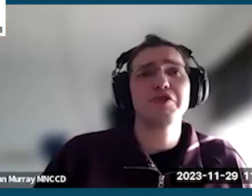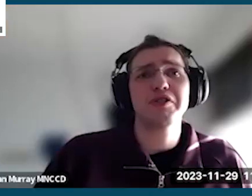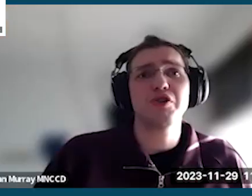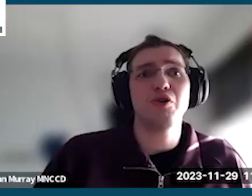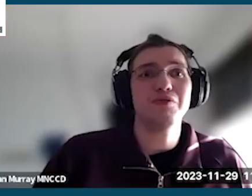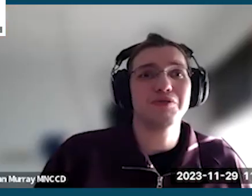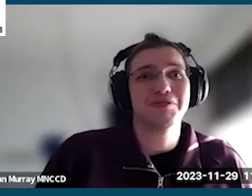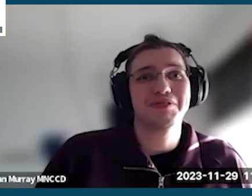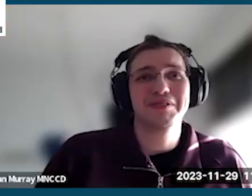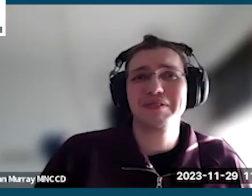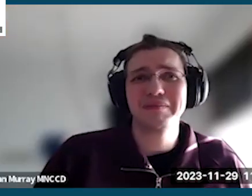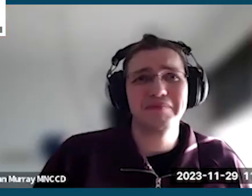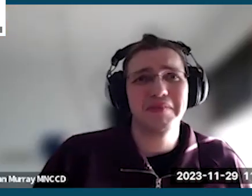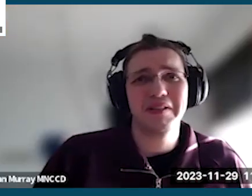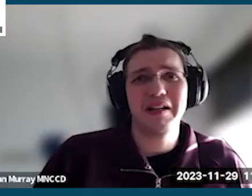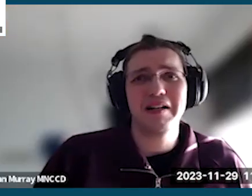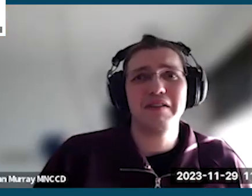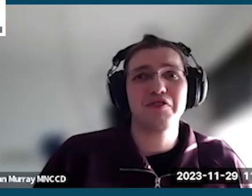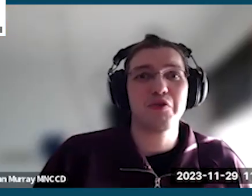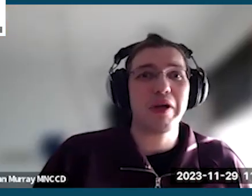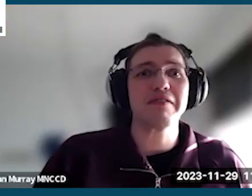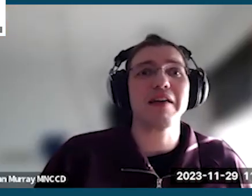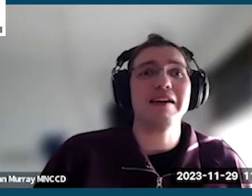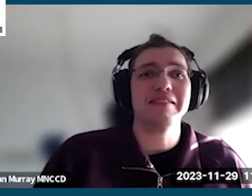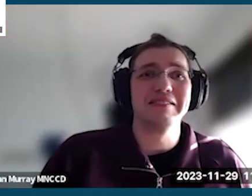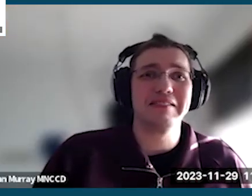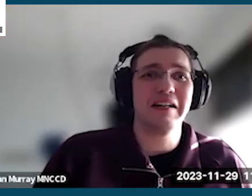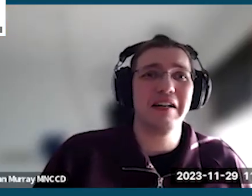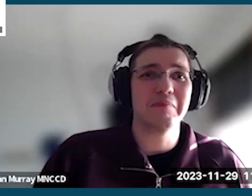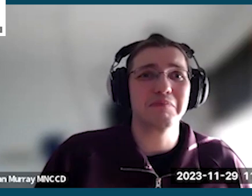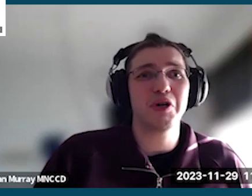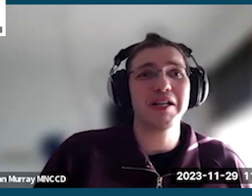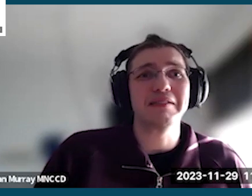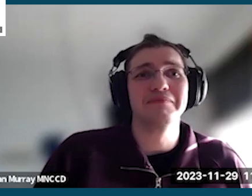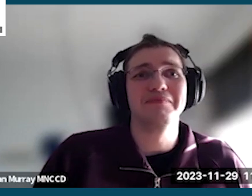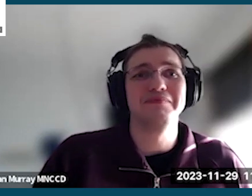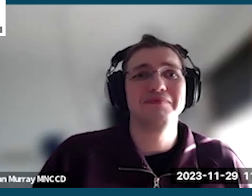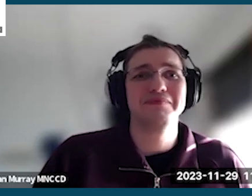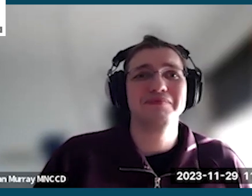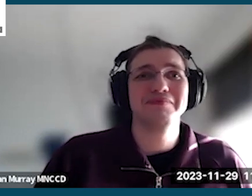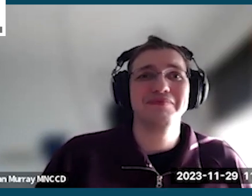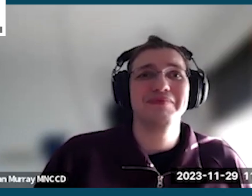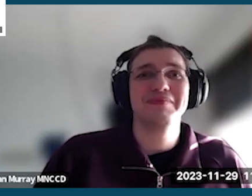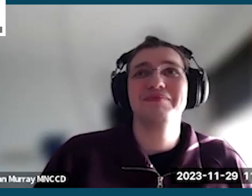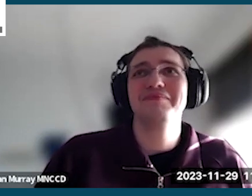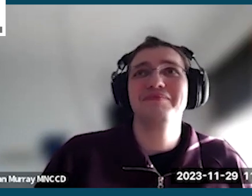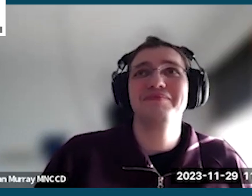Thank you so much, Cole. And for the weight of that cookie.